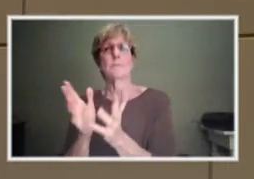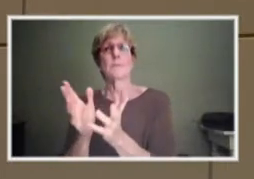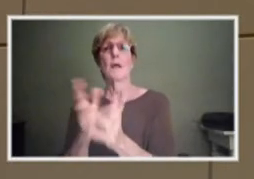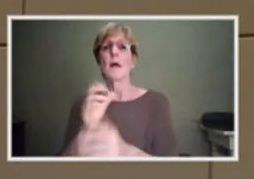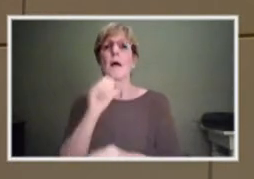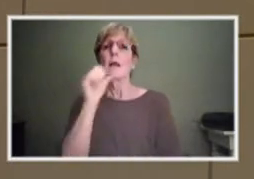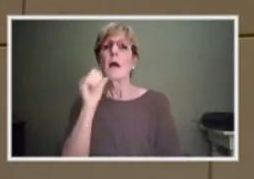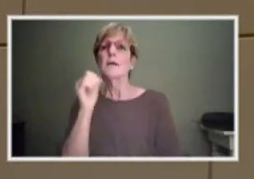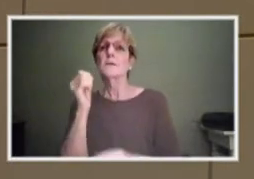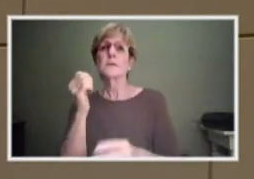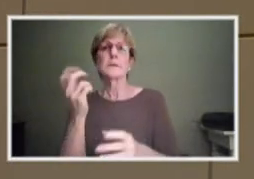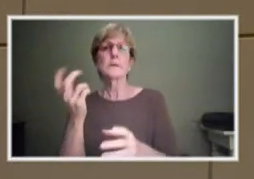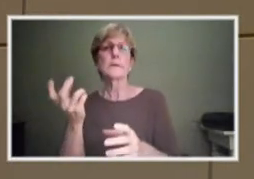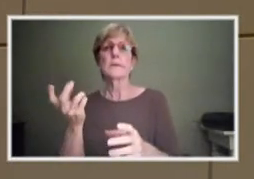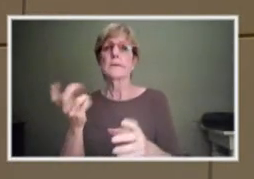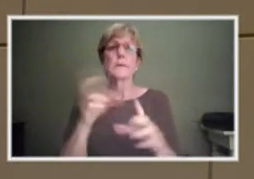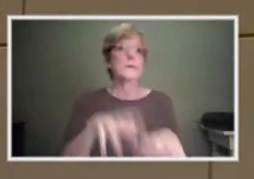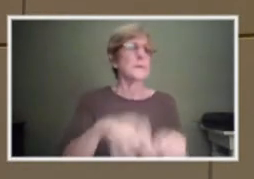learn the